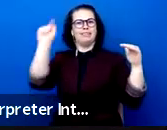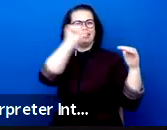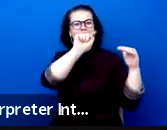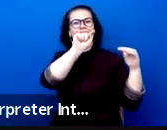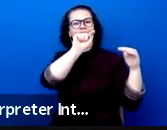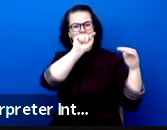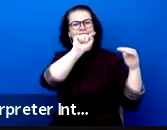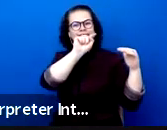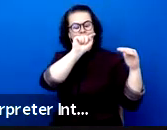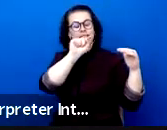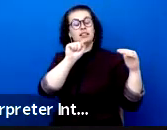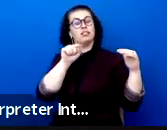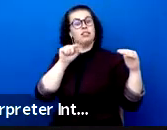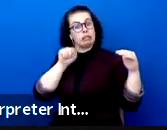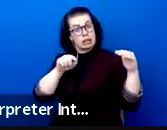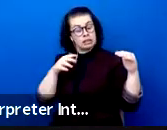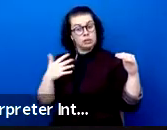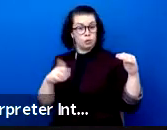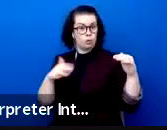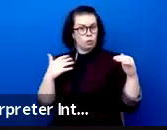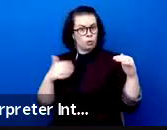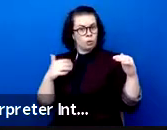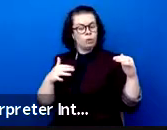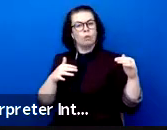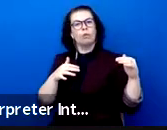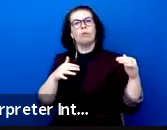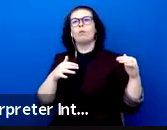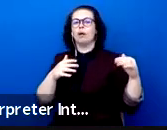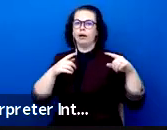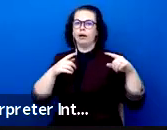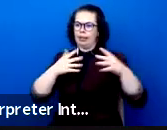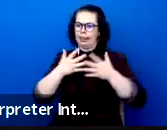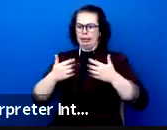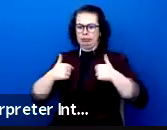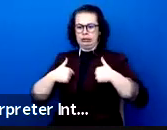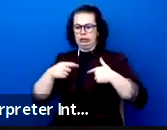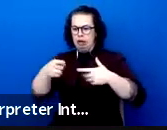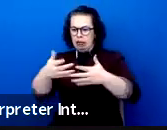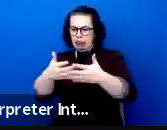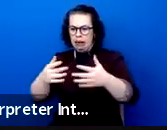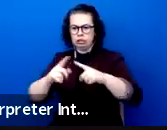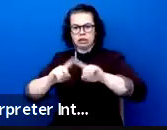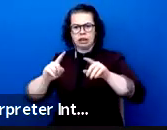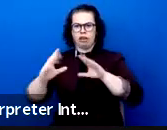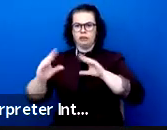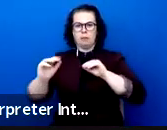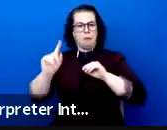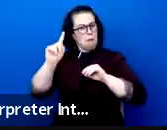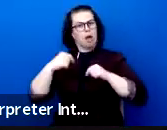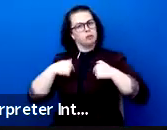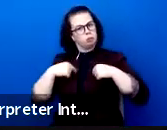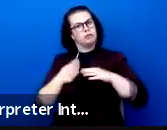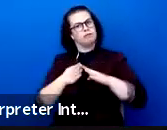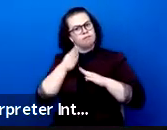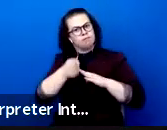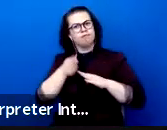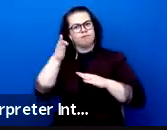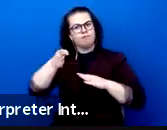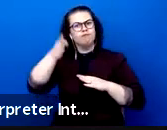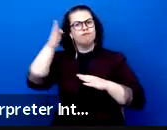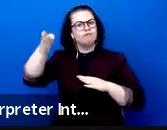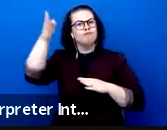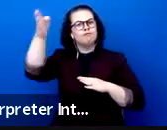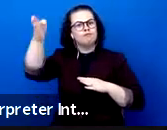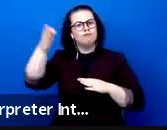is historically linked to the different languages spoken in Europe. An art that has seen